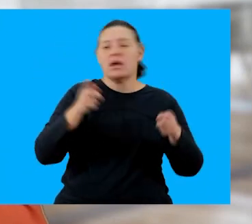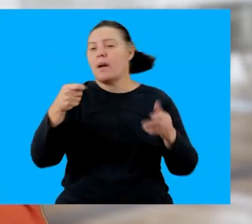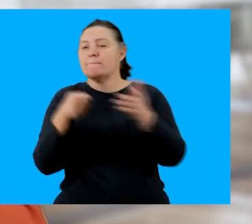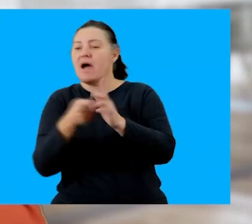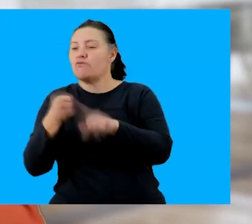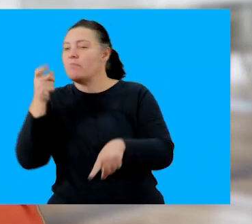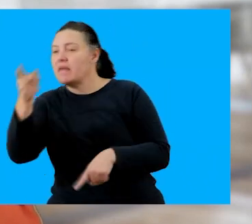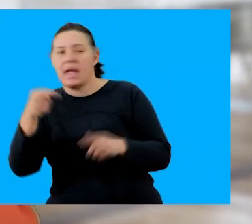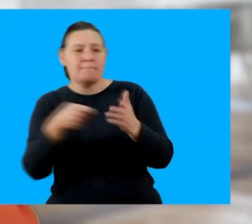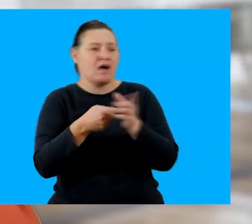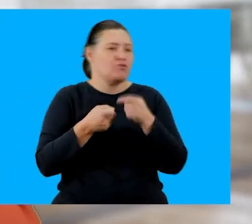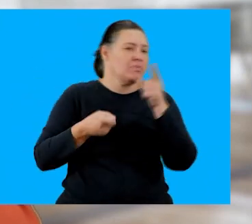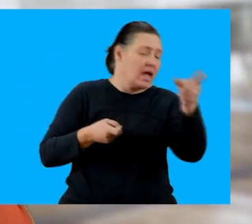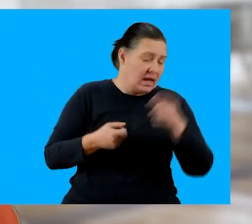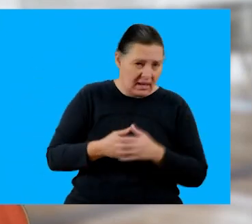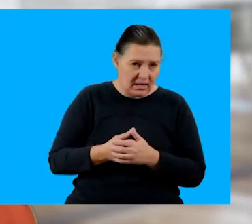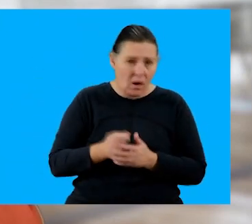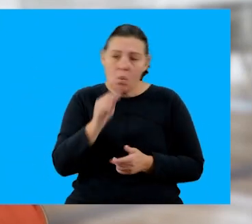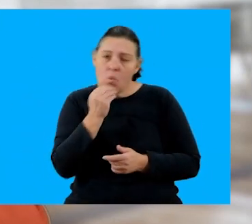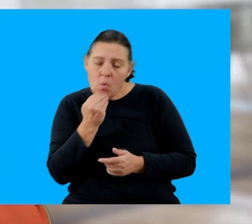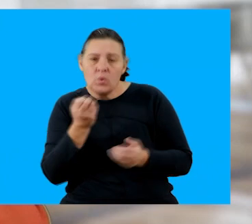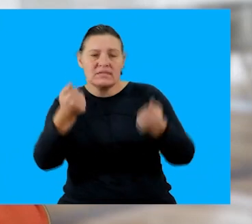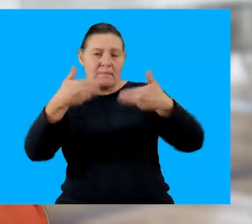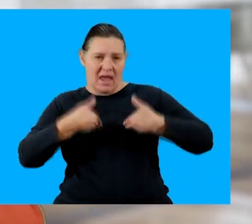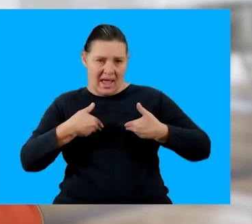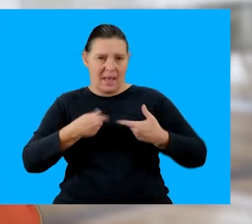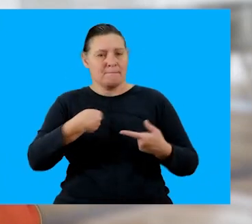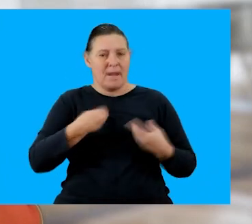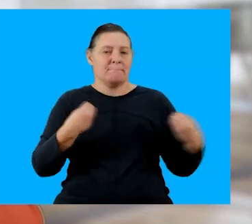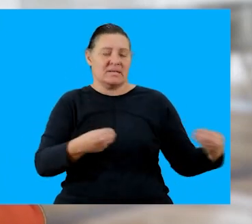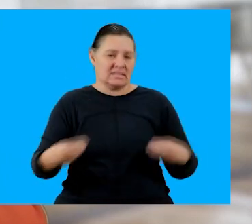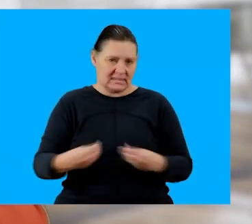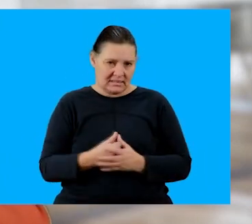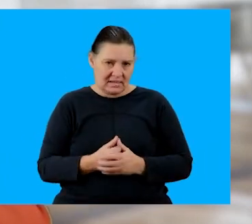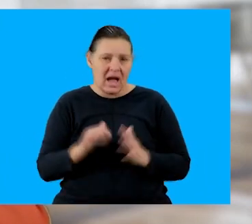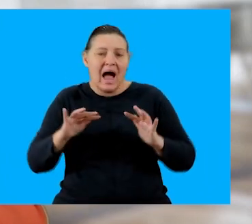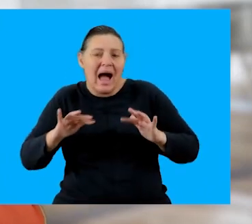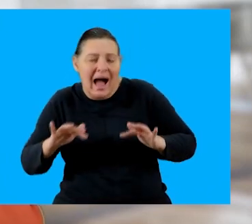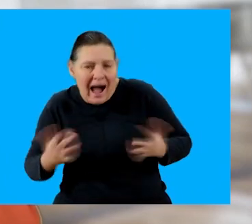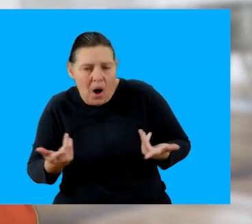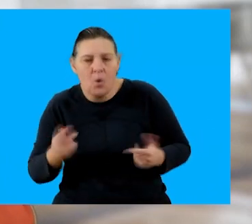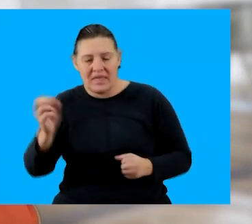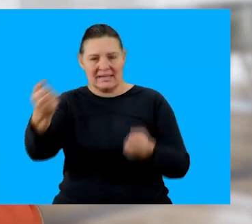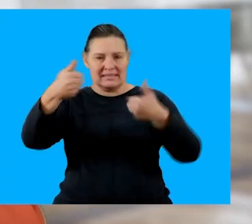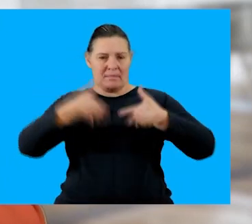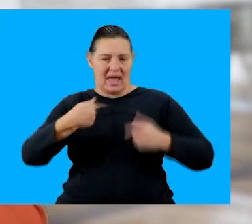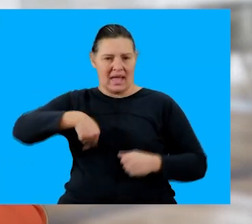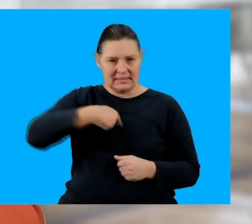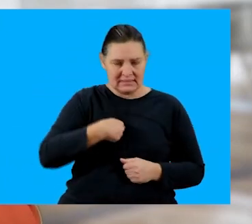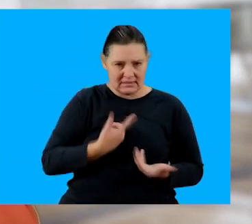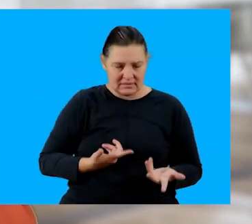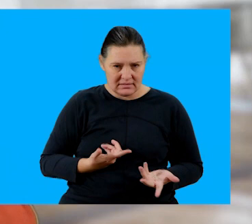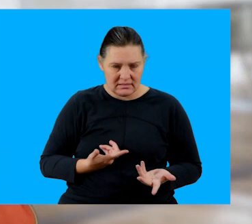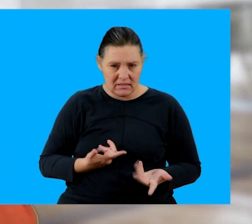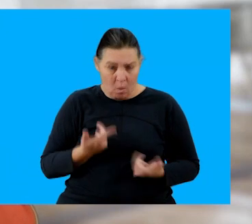get the raw materials? Who are going to be suppliers of the business? How are suppliers going to supply the